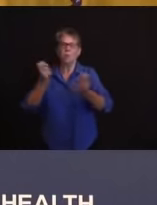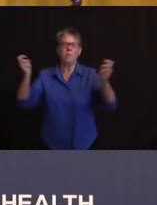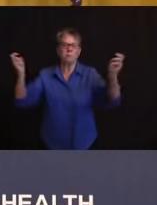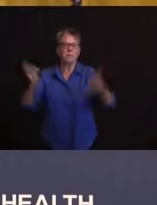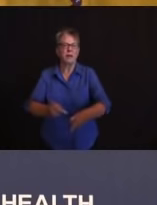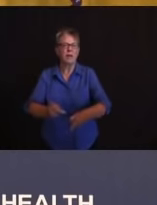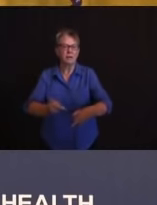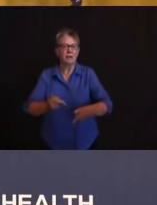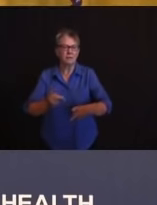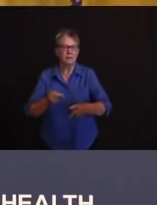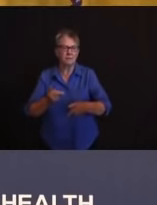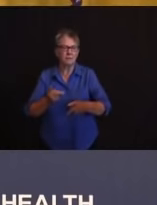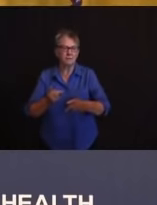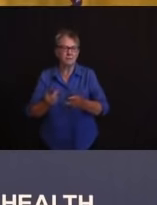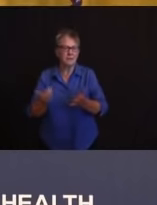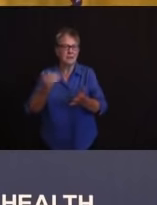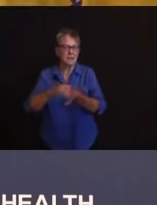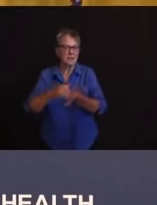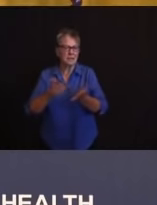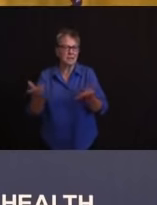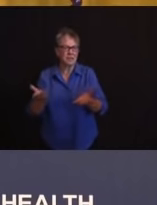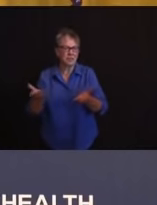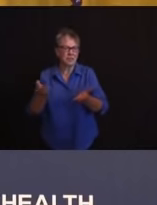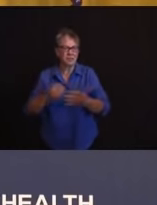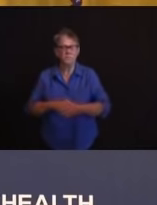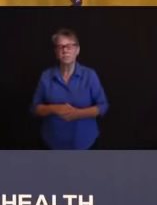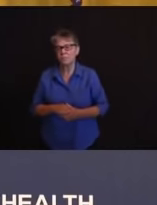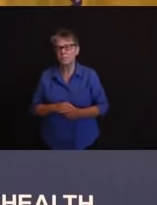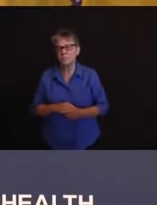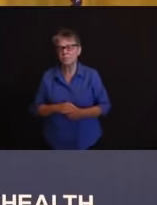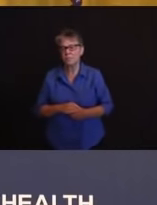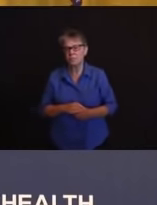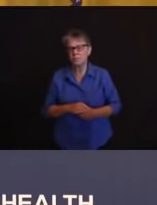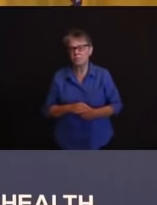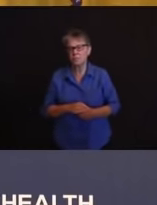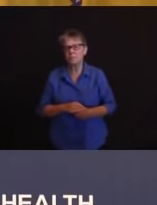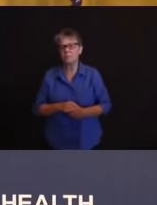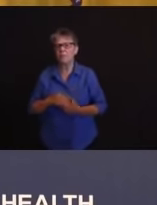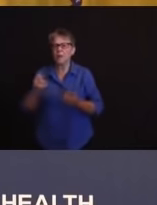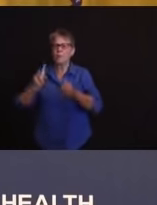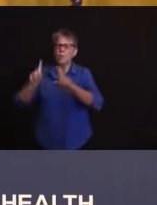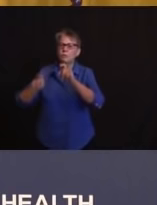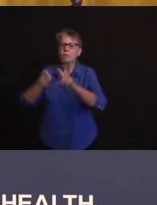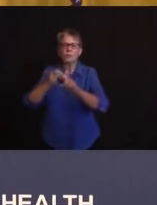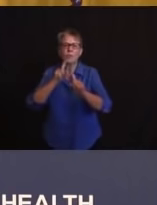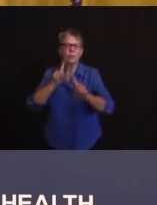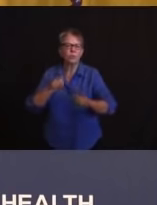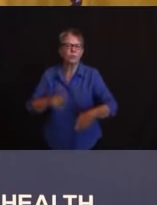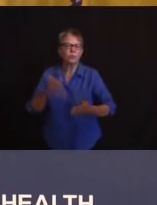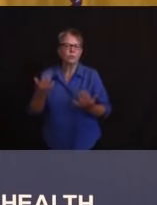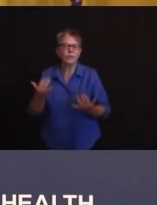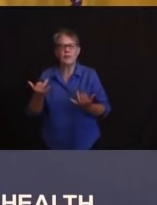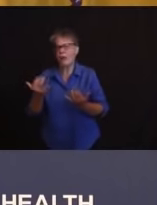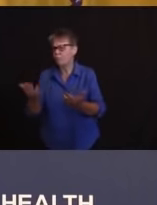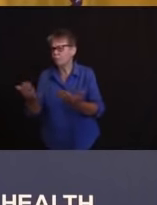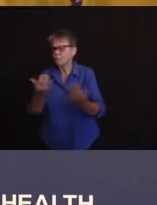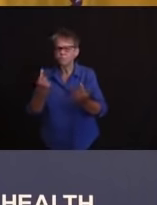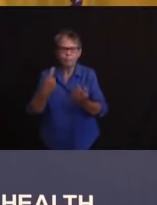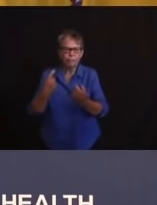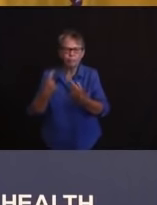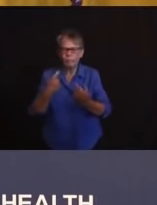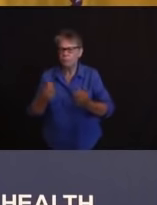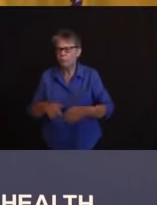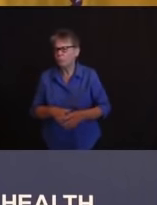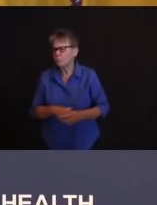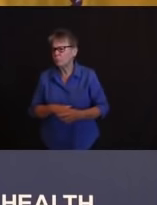Good afternoon, Governor. Phil Andrews, New Jersey News Network. Listen, since this whole thing has started, you've had to make some tough decisions. And I'm sure